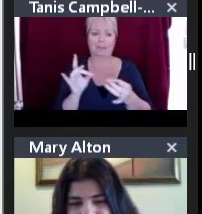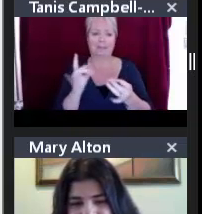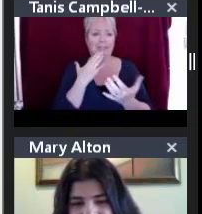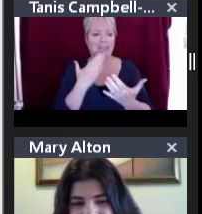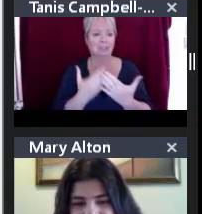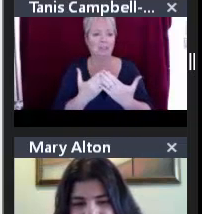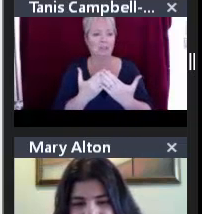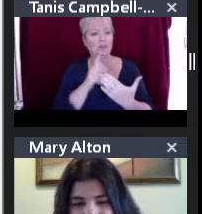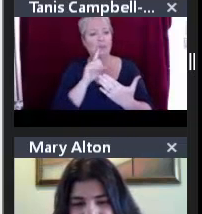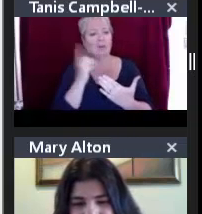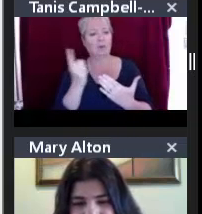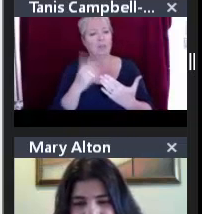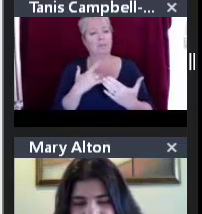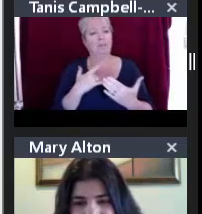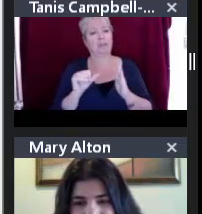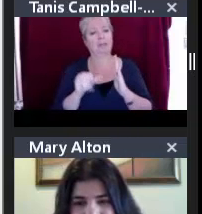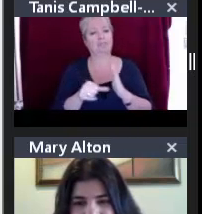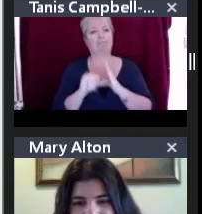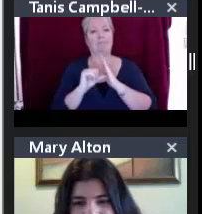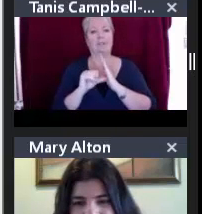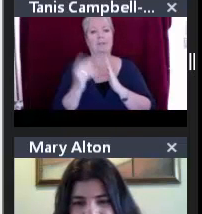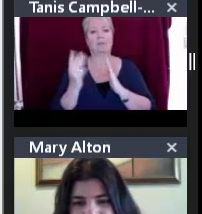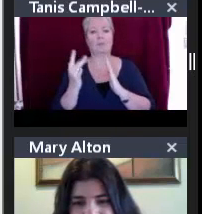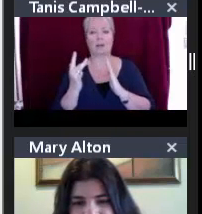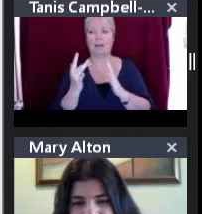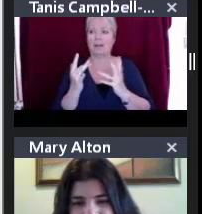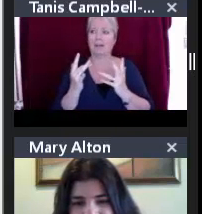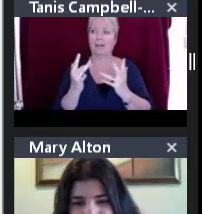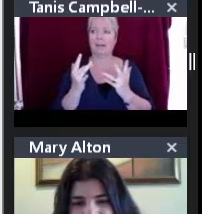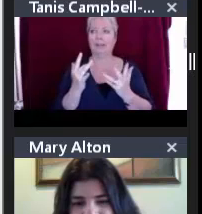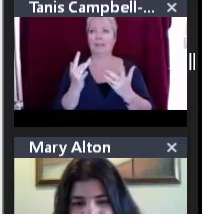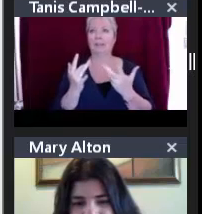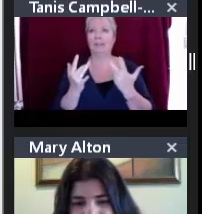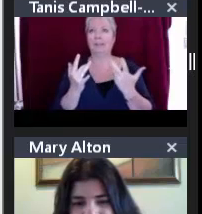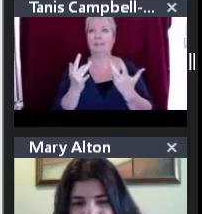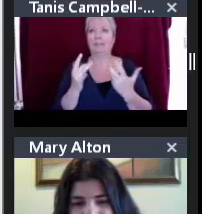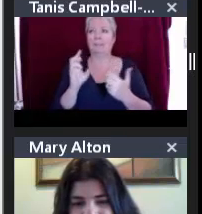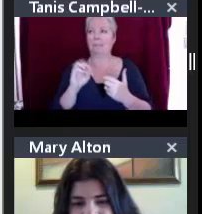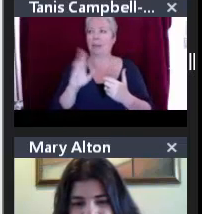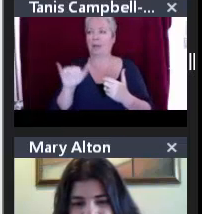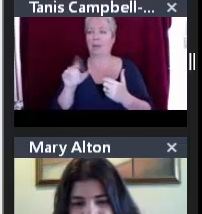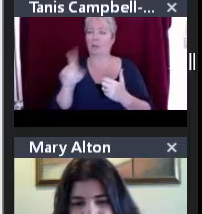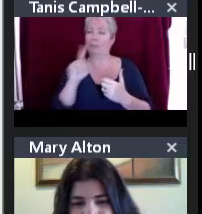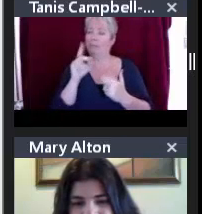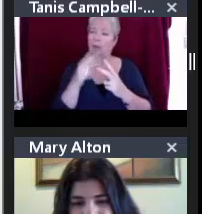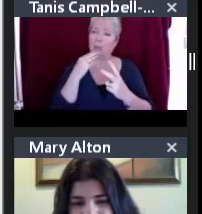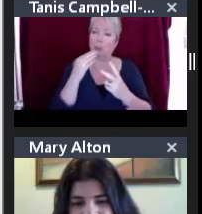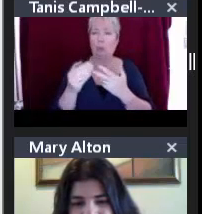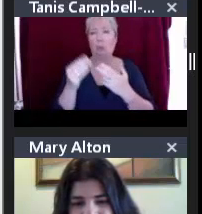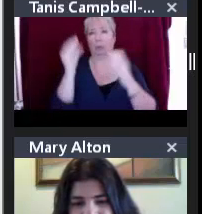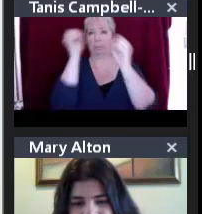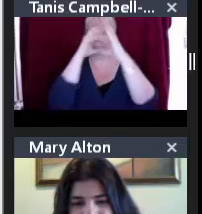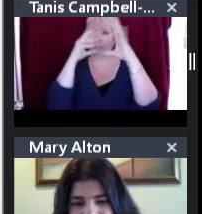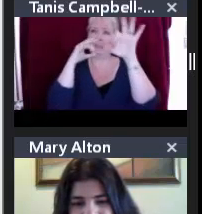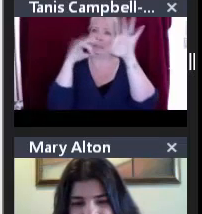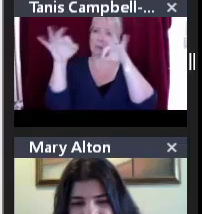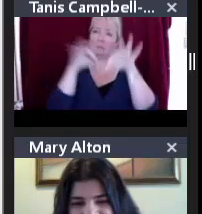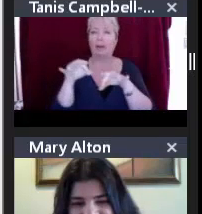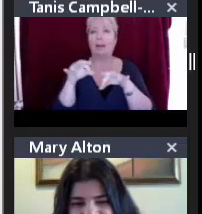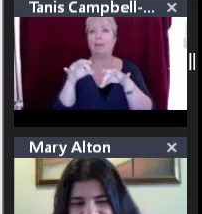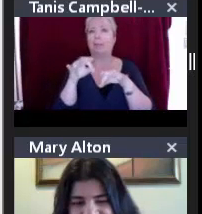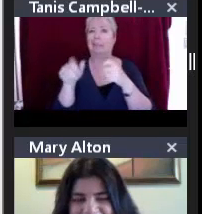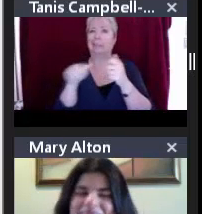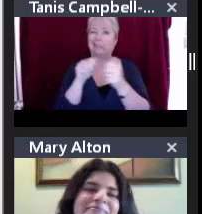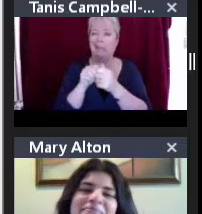with all the layers that you're able to describe and the richness. It truly is. There's